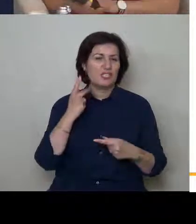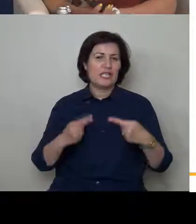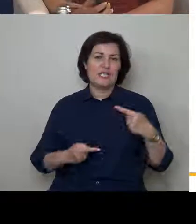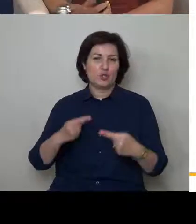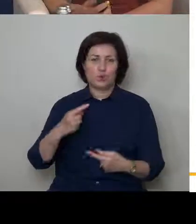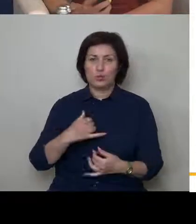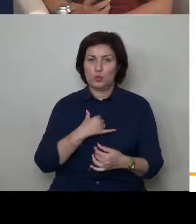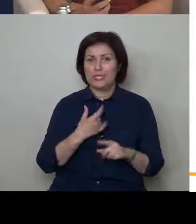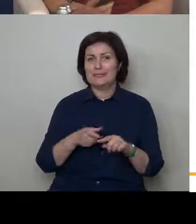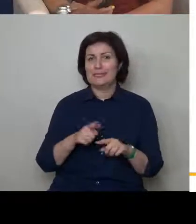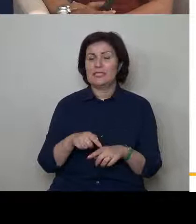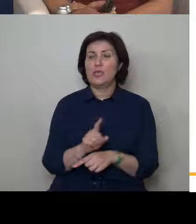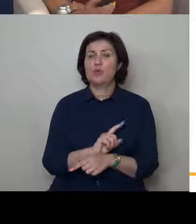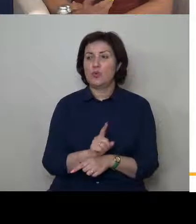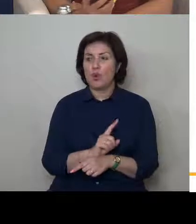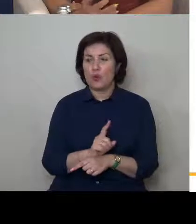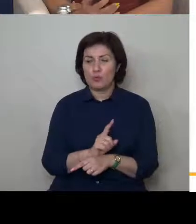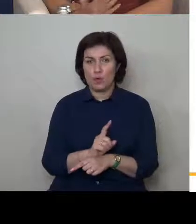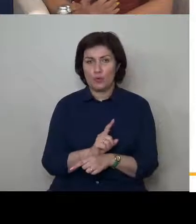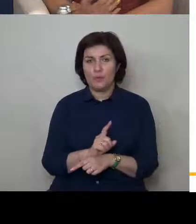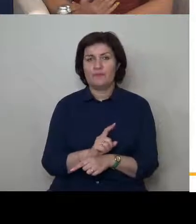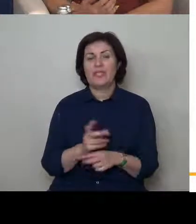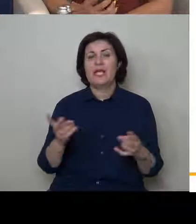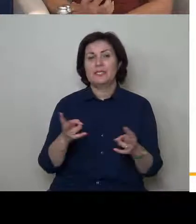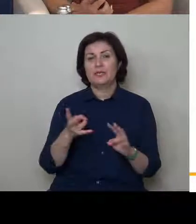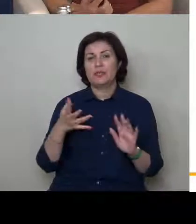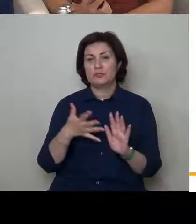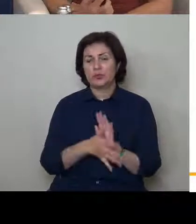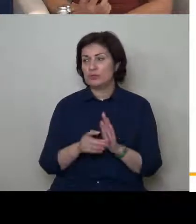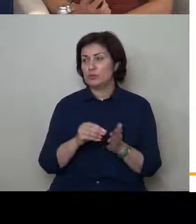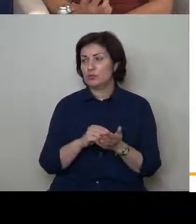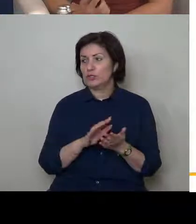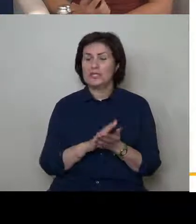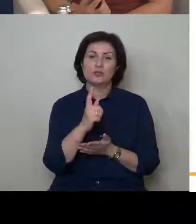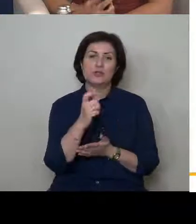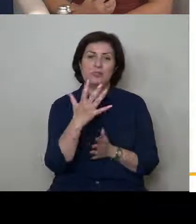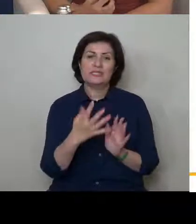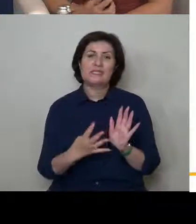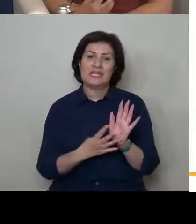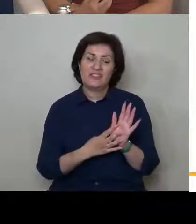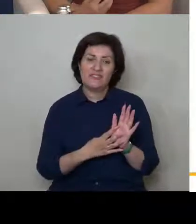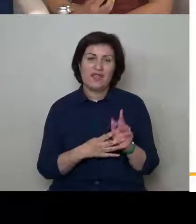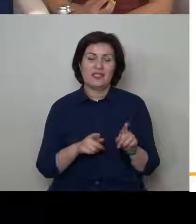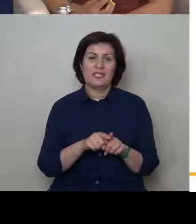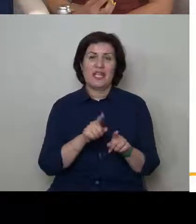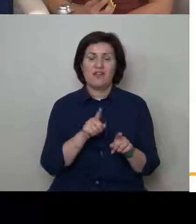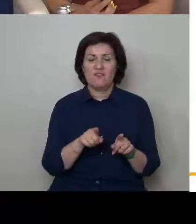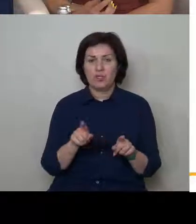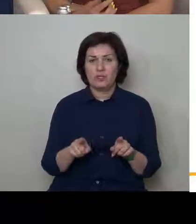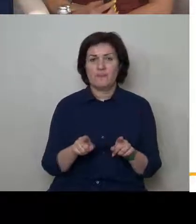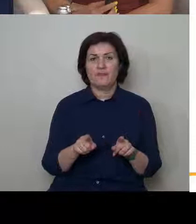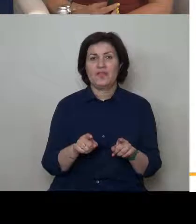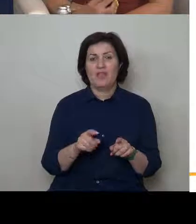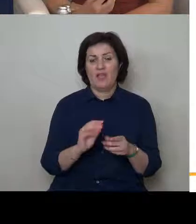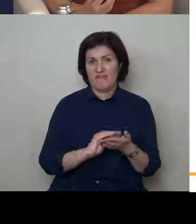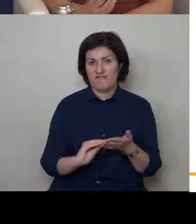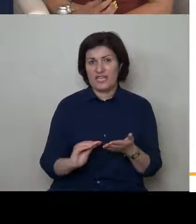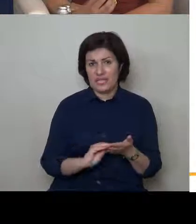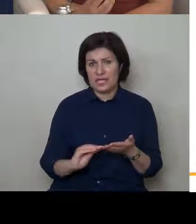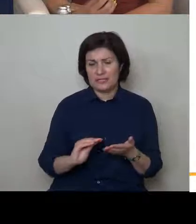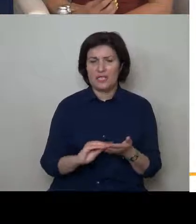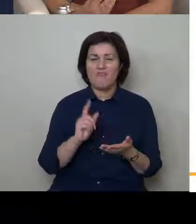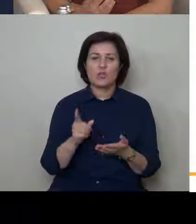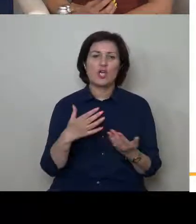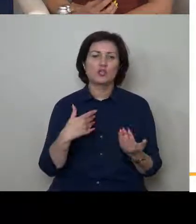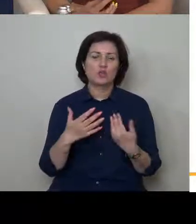violating the secrecy of voting. We've always had discussions about that provision. Article 159,